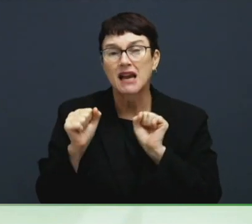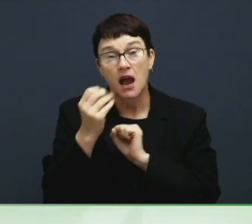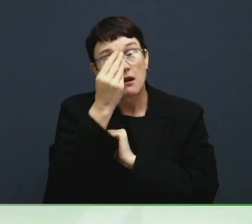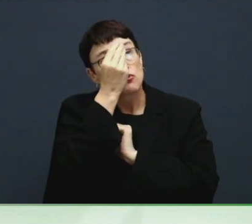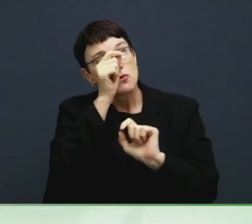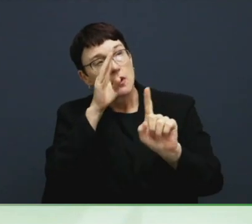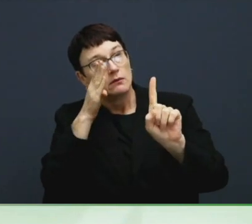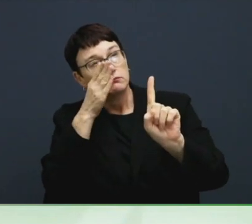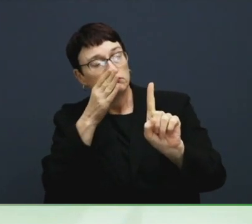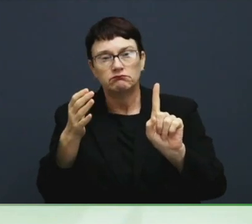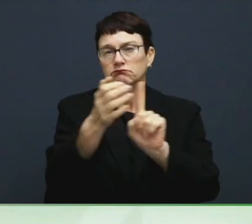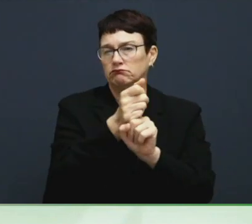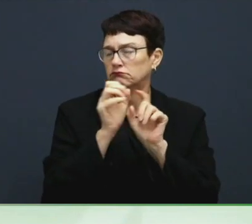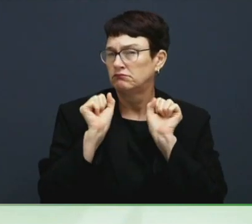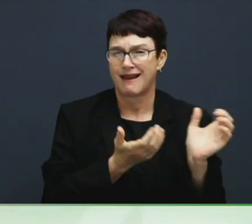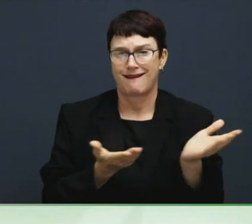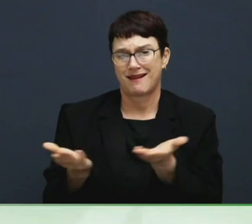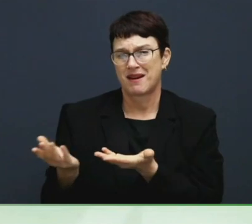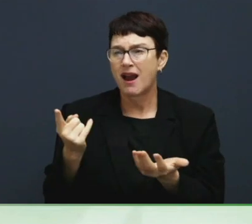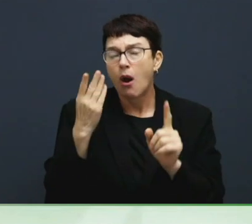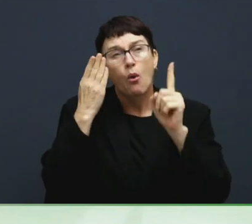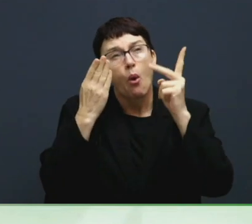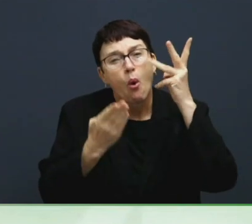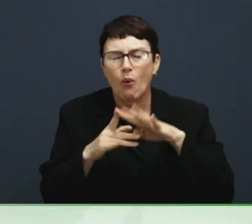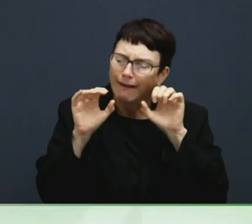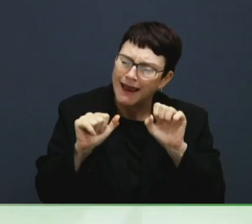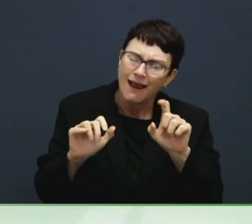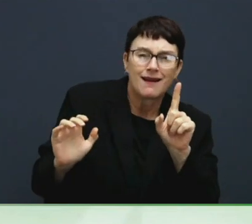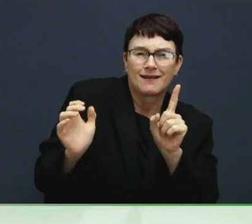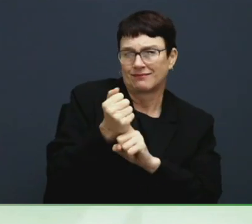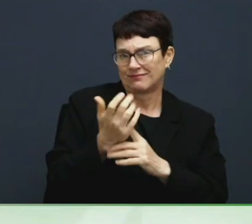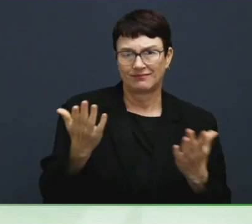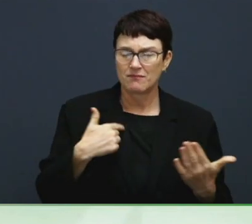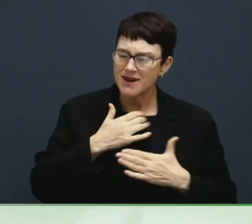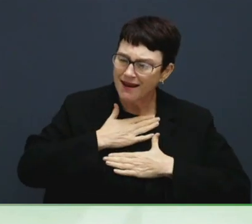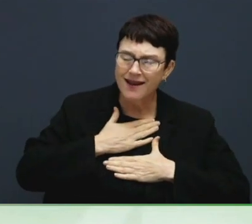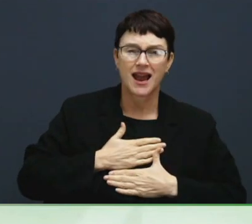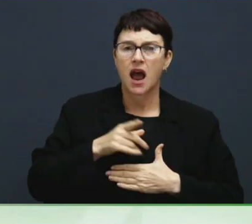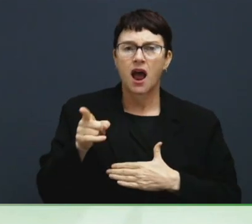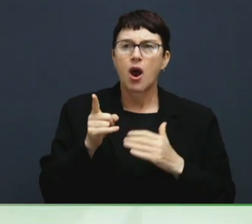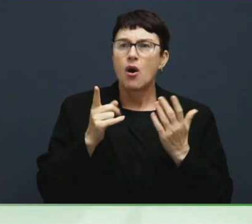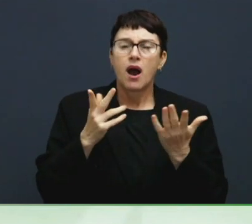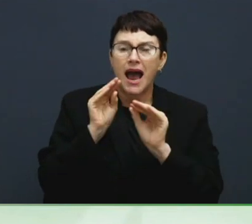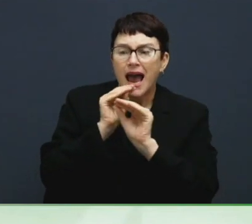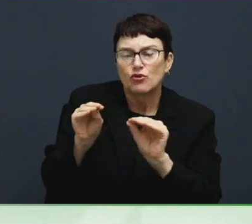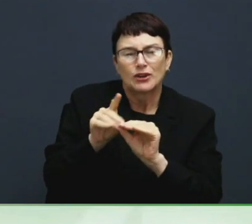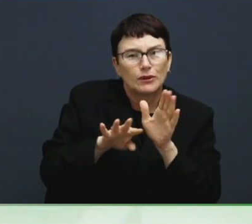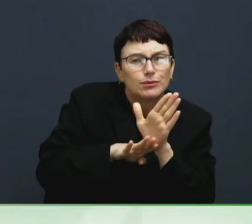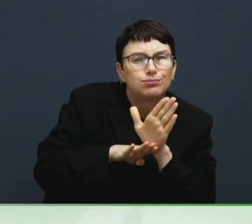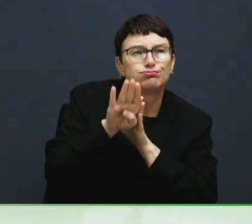follow their goals and ask for a better education and keep going